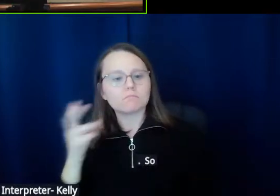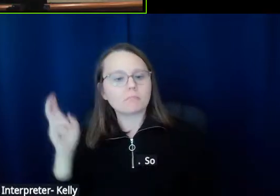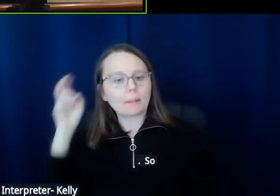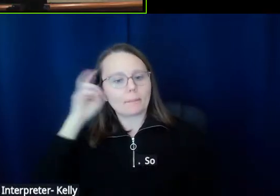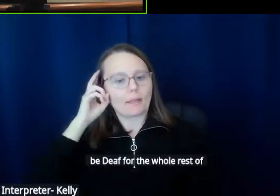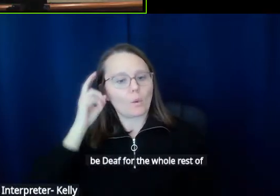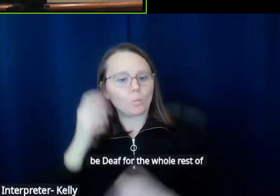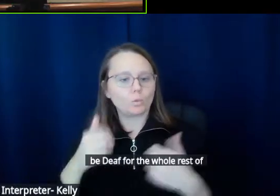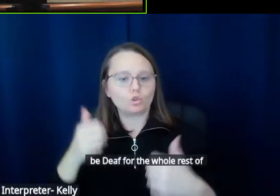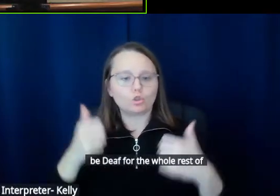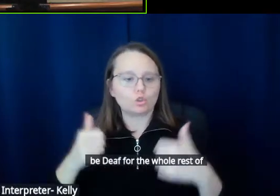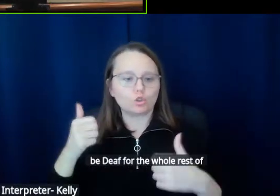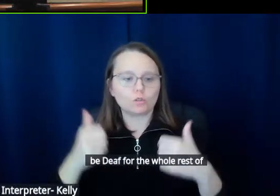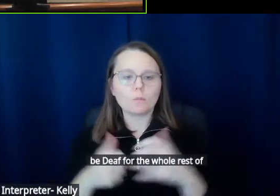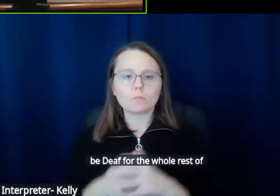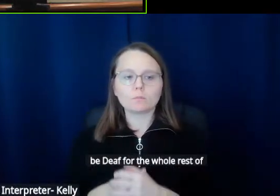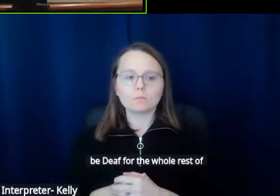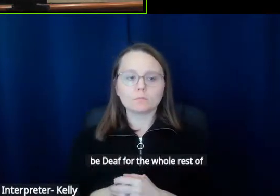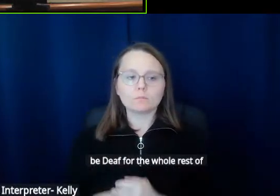the